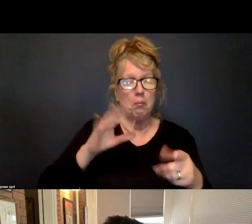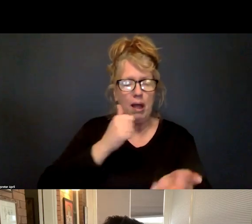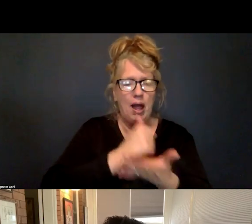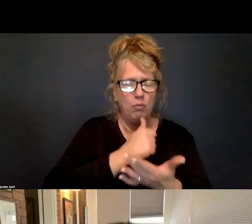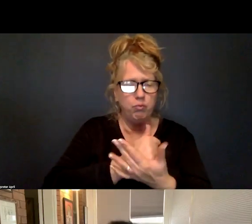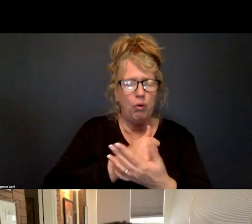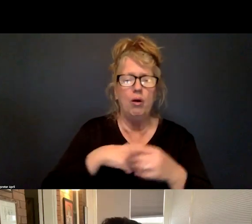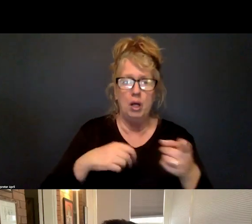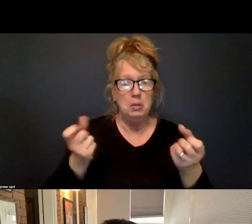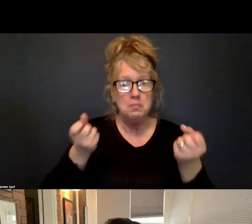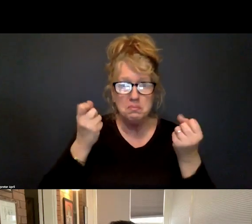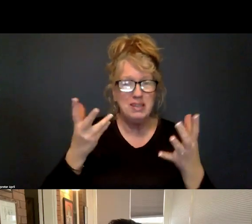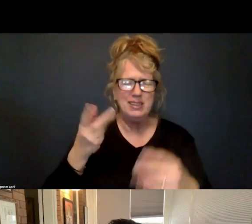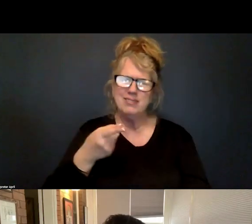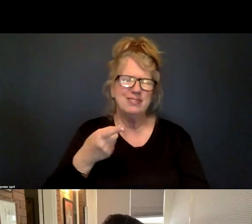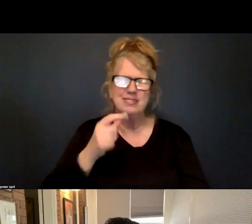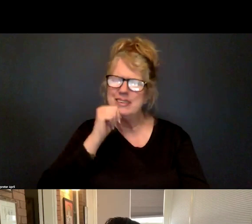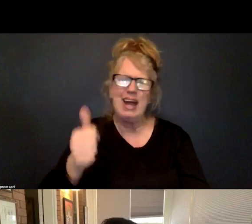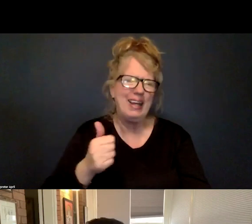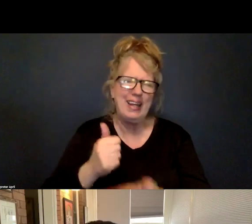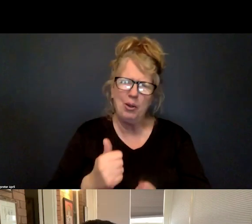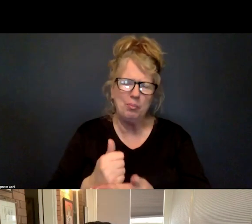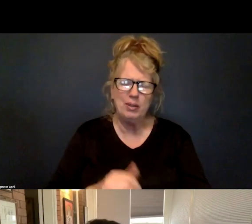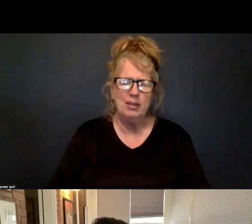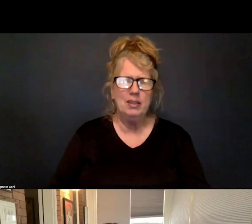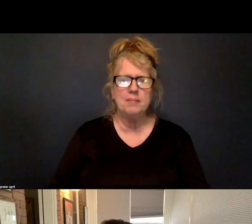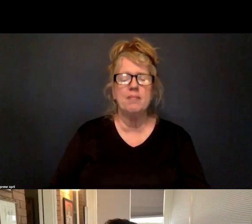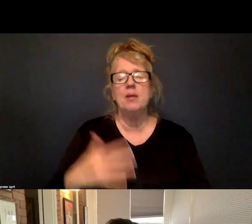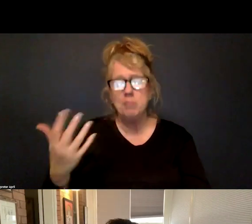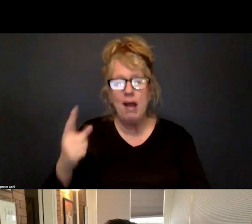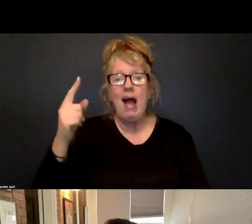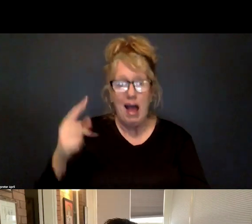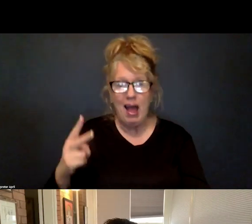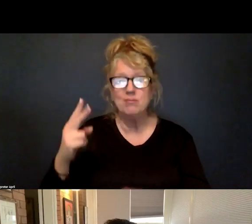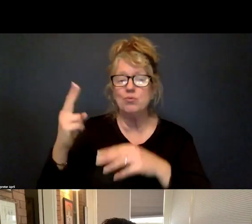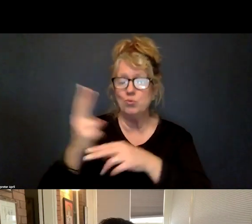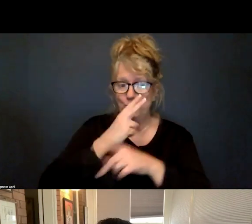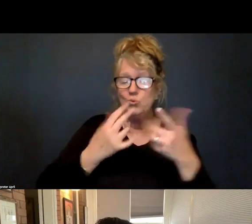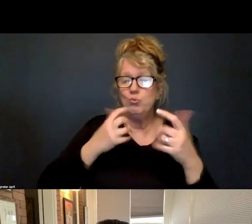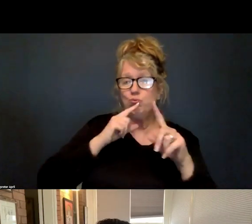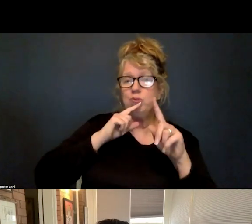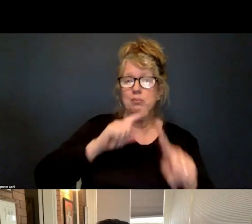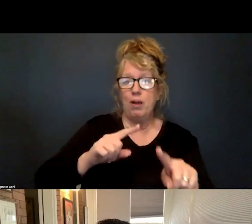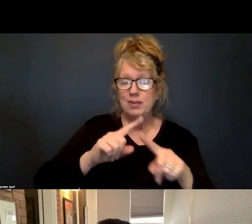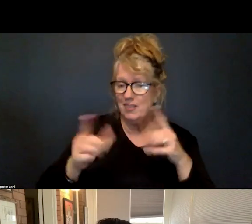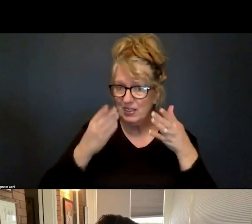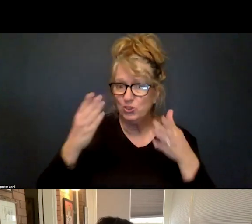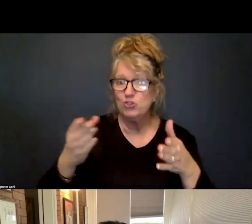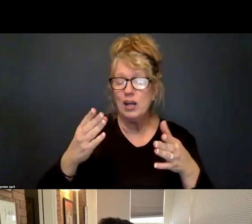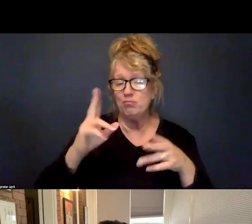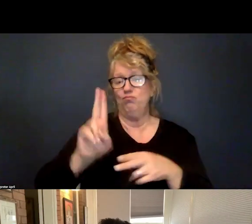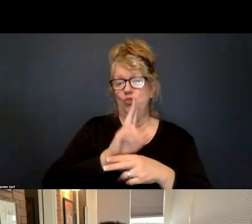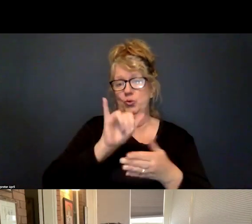them really didn't find it helpful, but also about half used the responses that were suggested, and